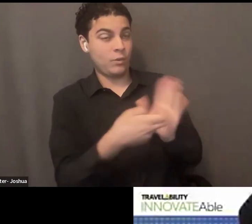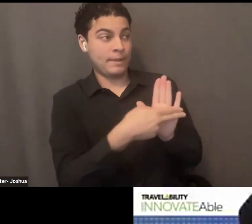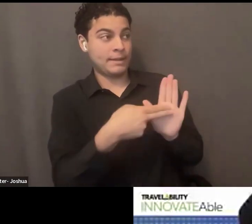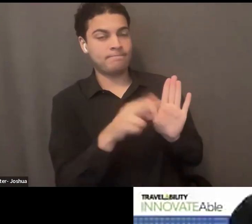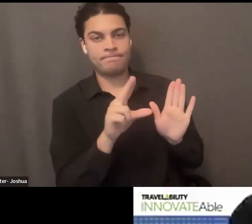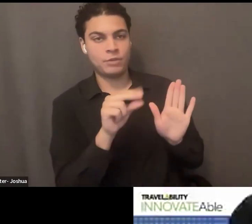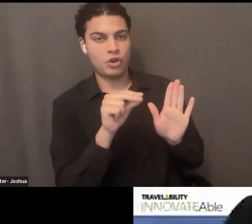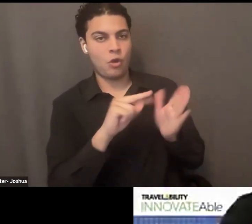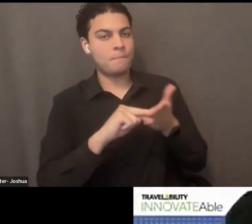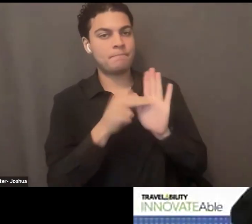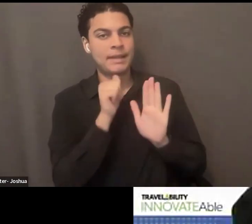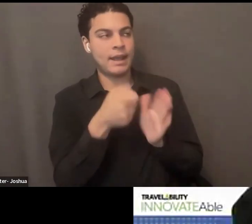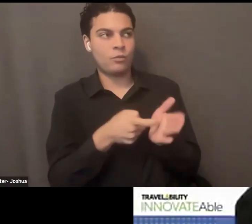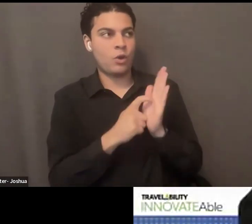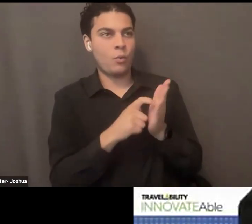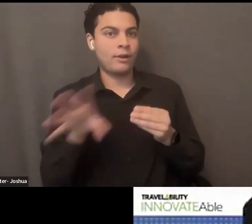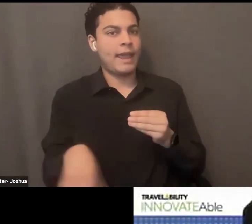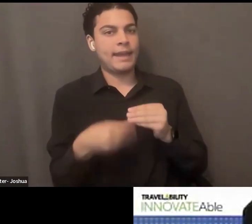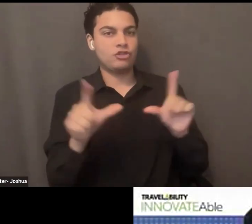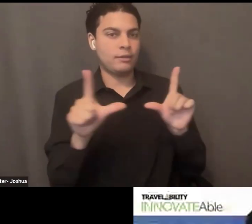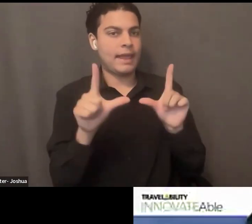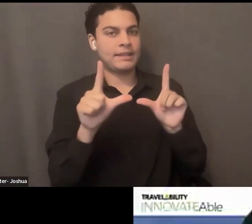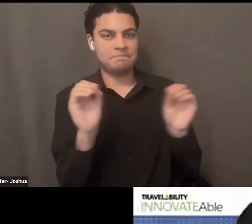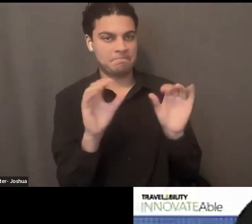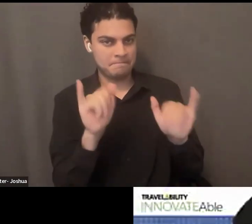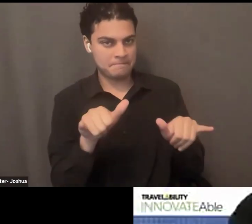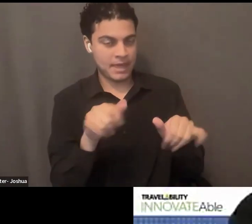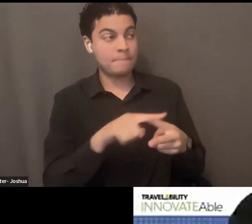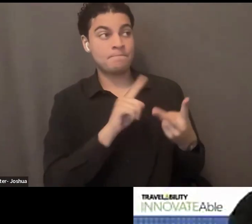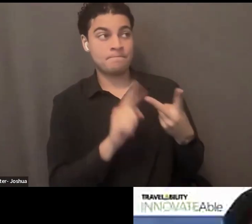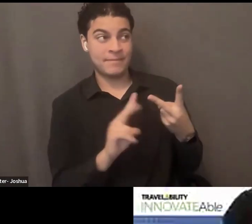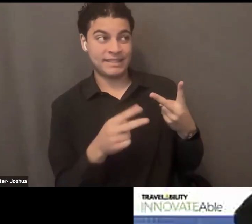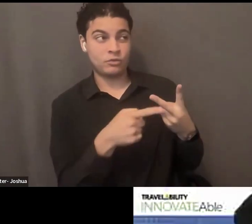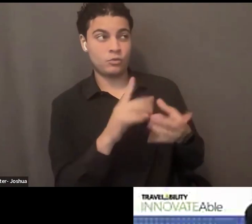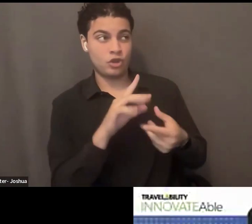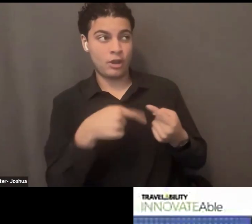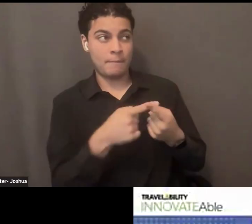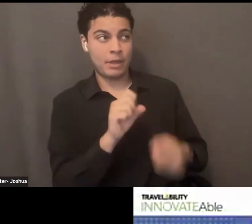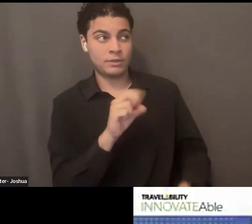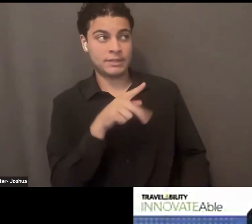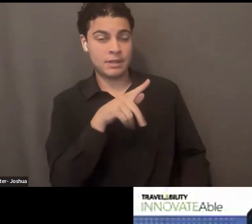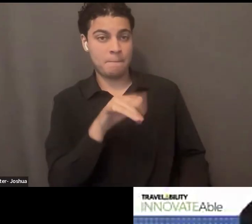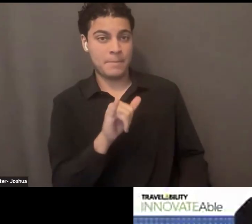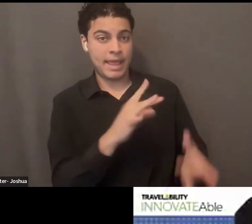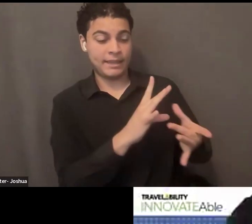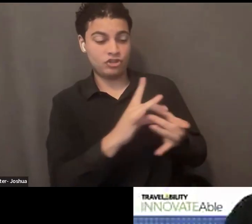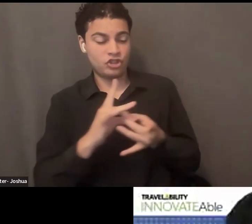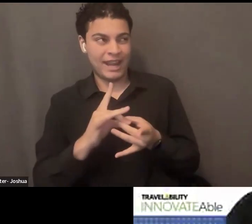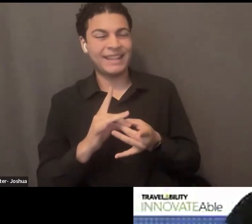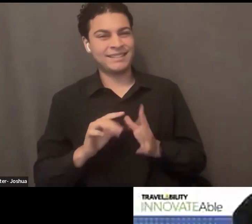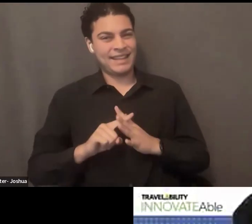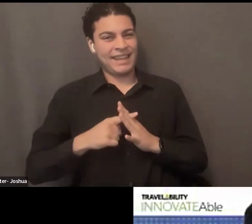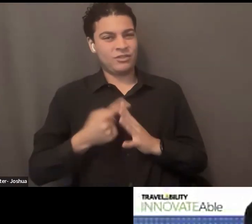clearance. To answer the second question in terms of the supply chain, we actually were concerned about tariffs early on. It turns out we weren't manufacturing nearly